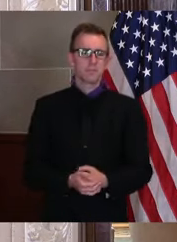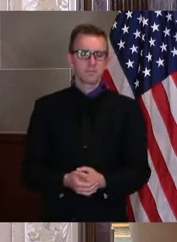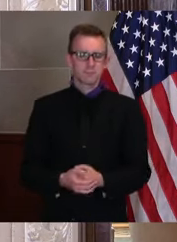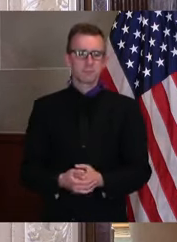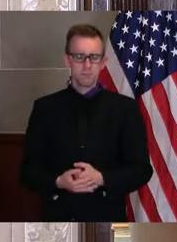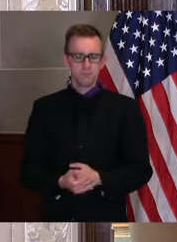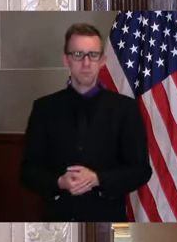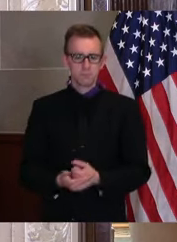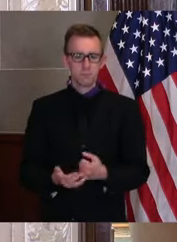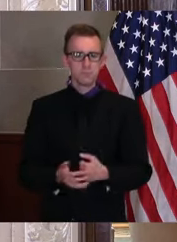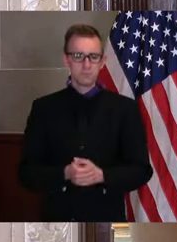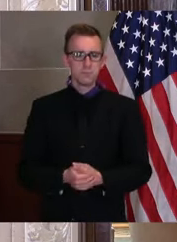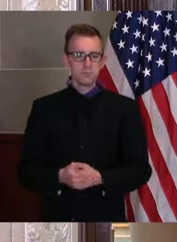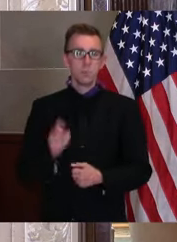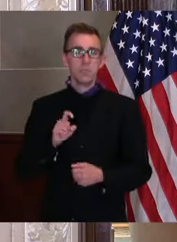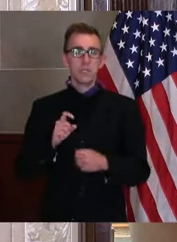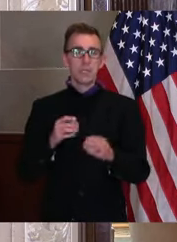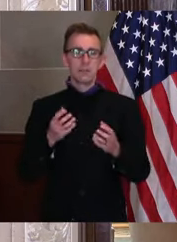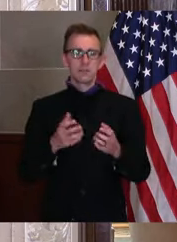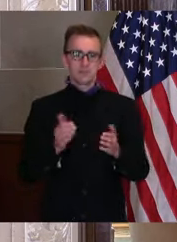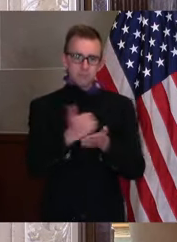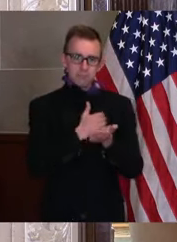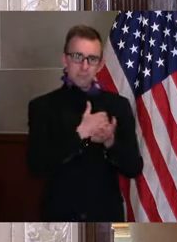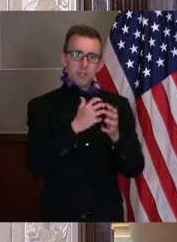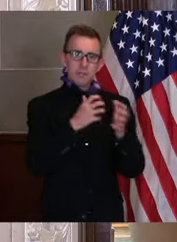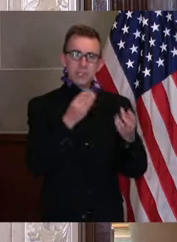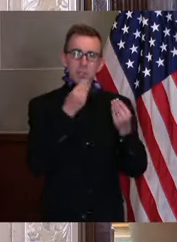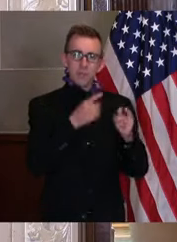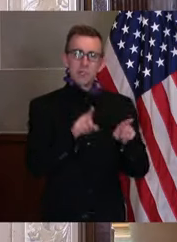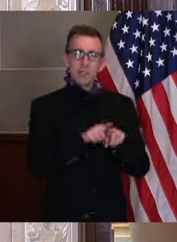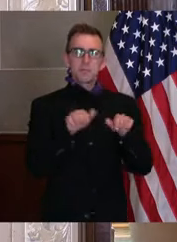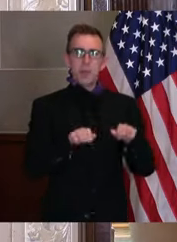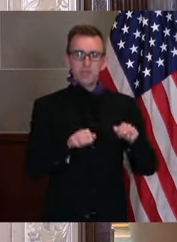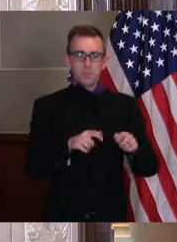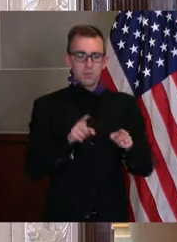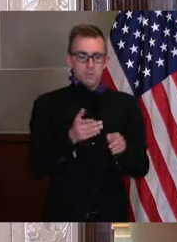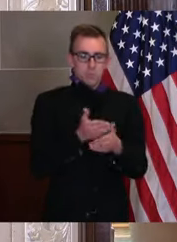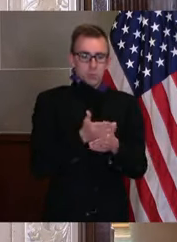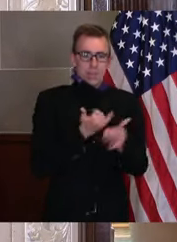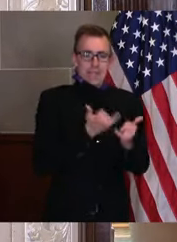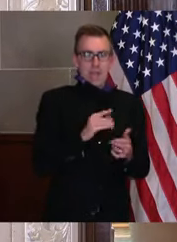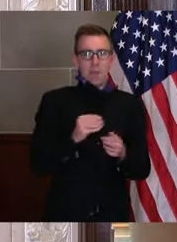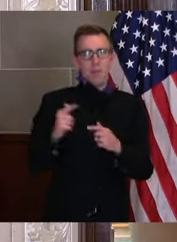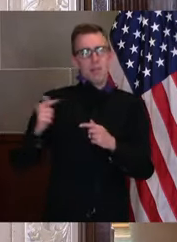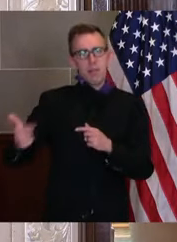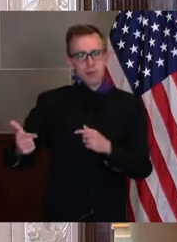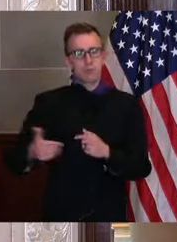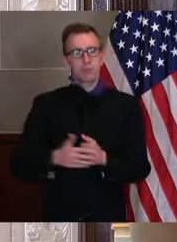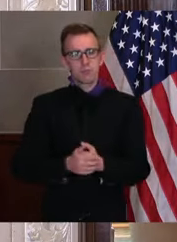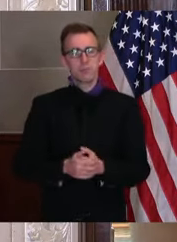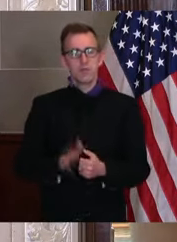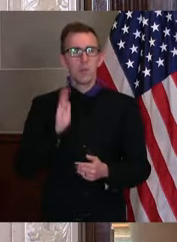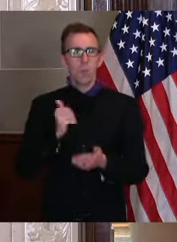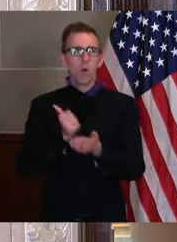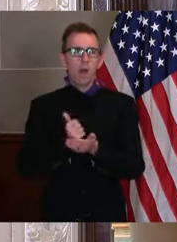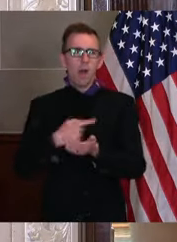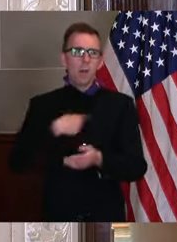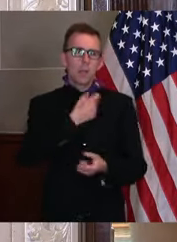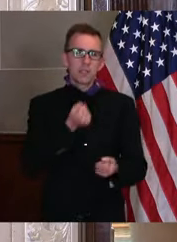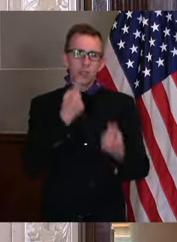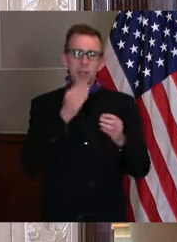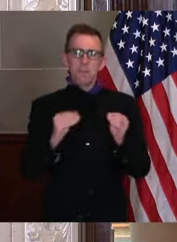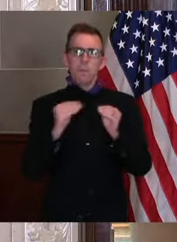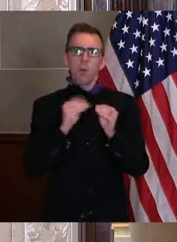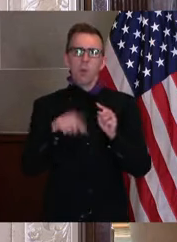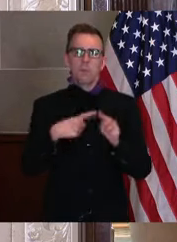going. So as much information we can have between now and then, I think one's going to help the people of the state to be able to understand more and more